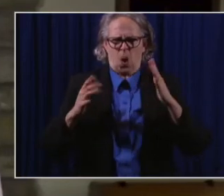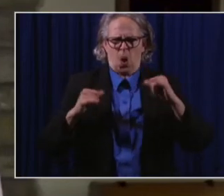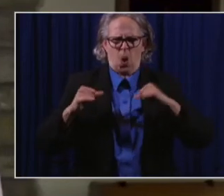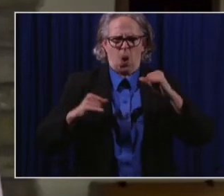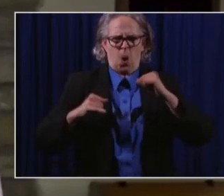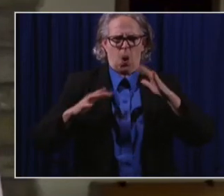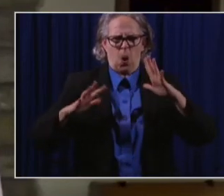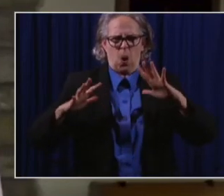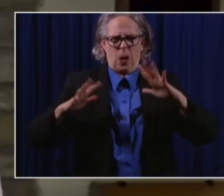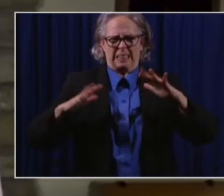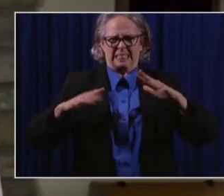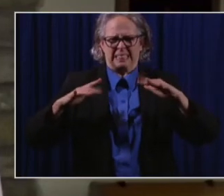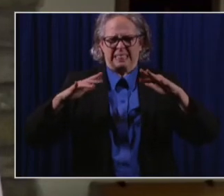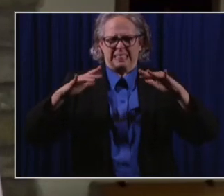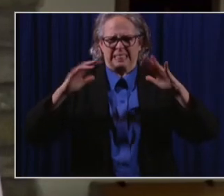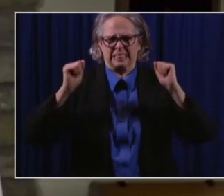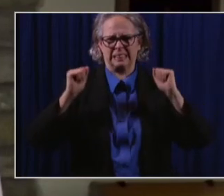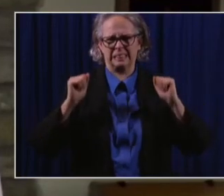of ways of measuring this.